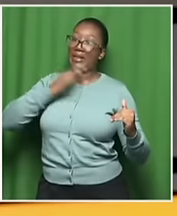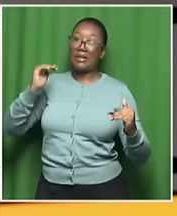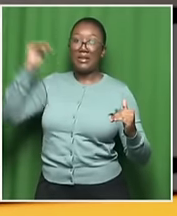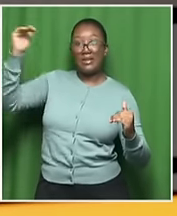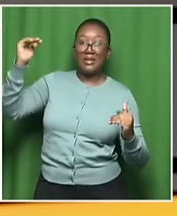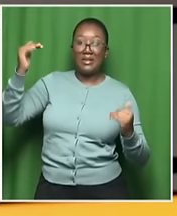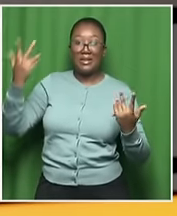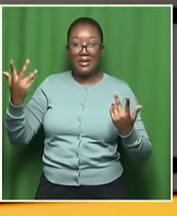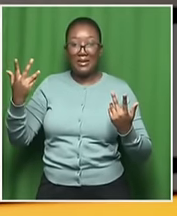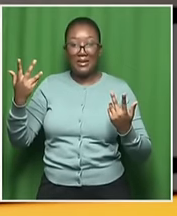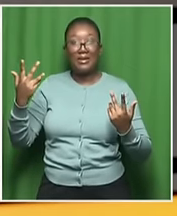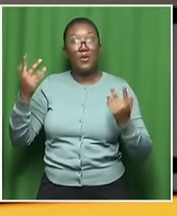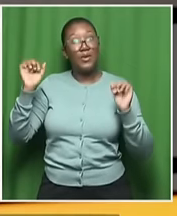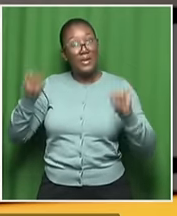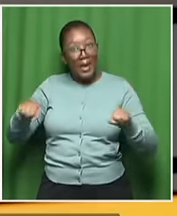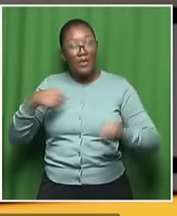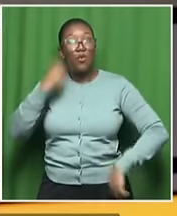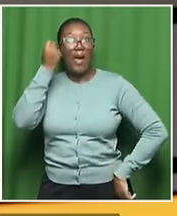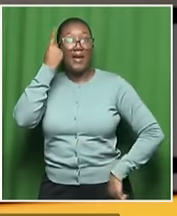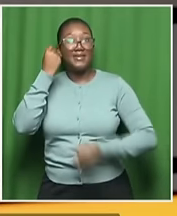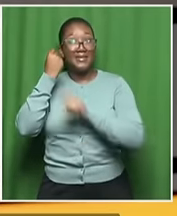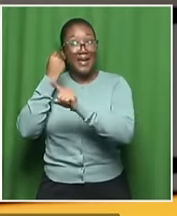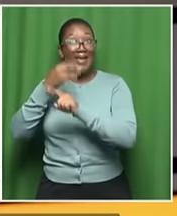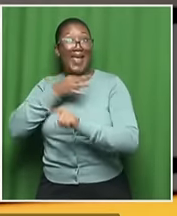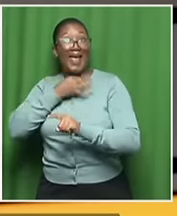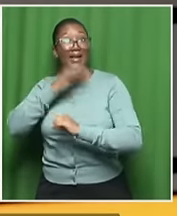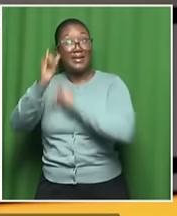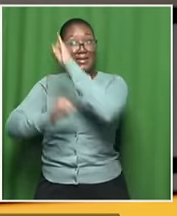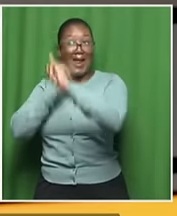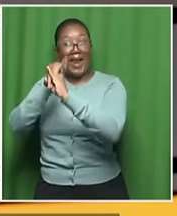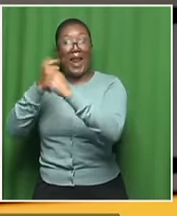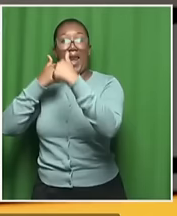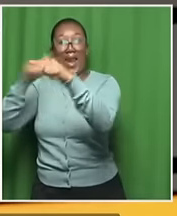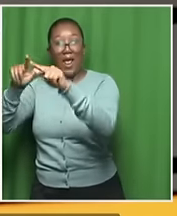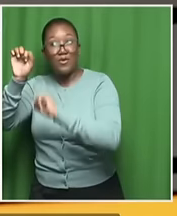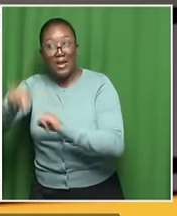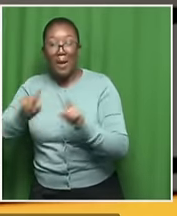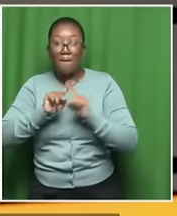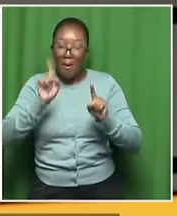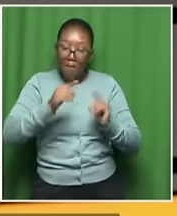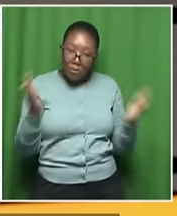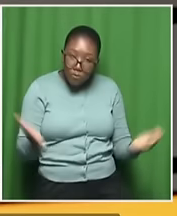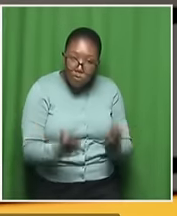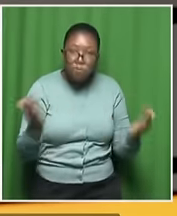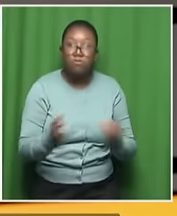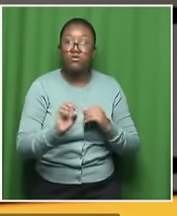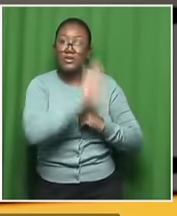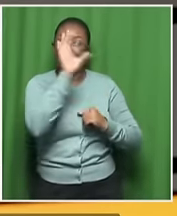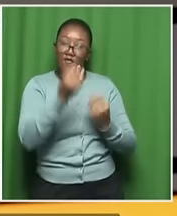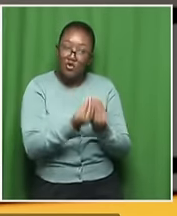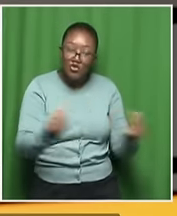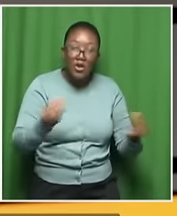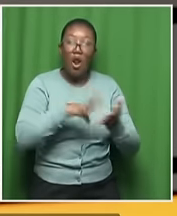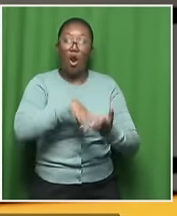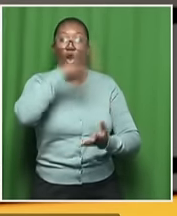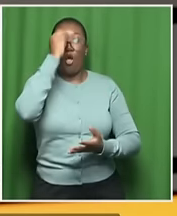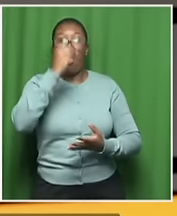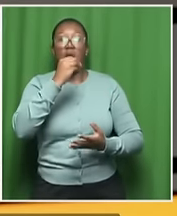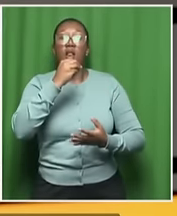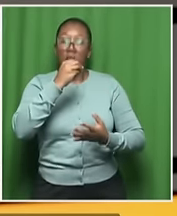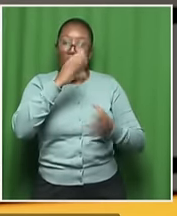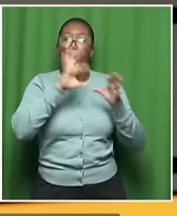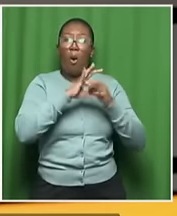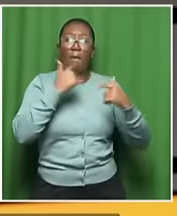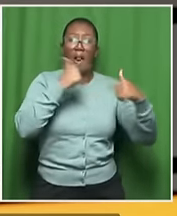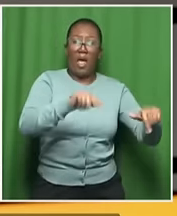an international accepted matter. Therefore, we say all languages, even if you go to